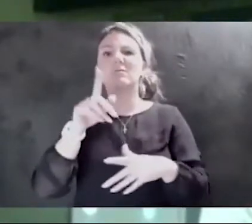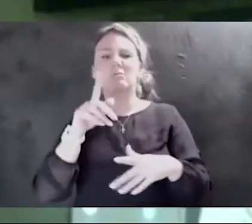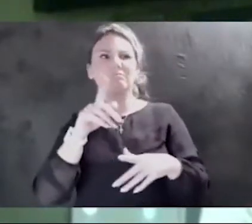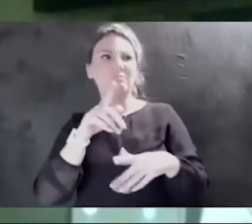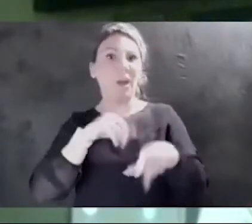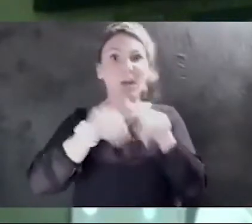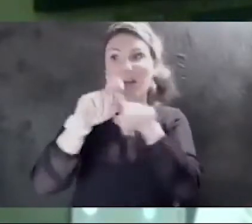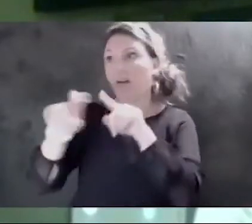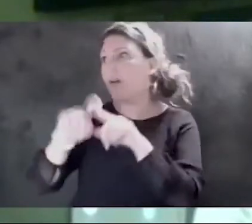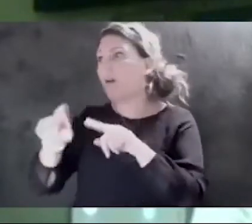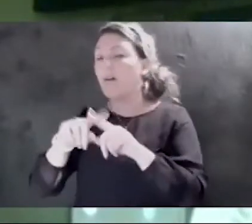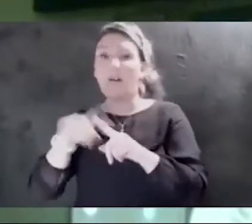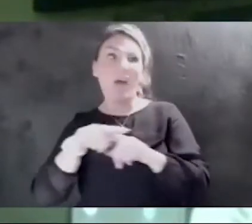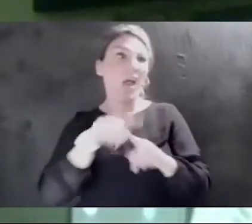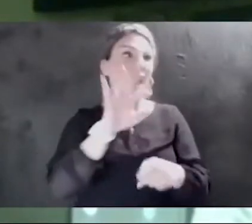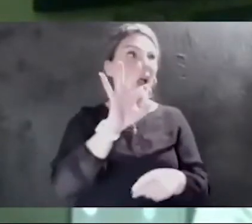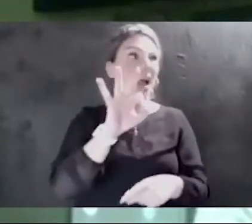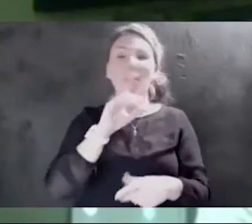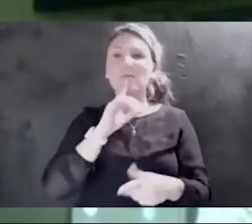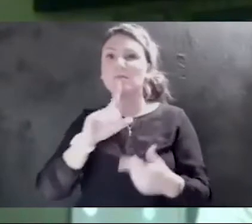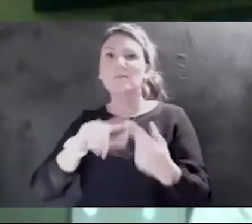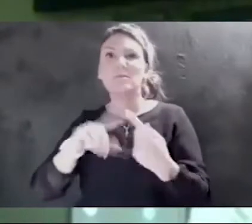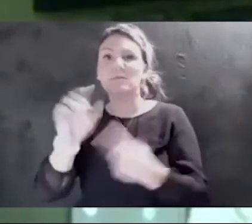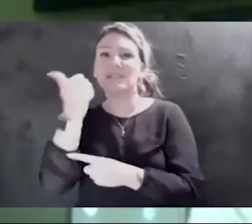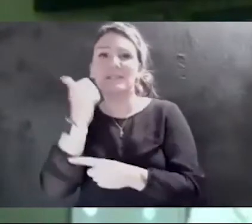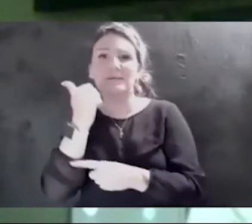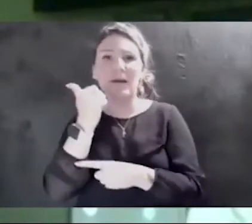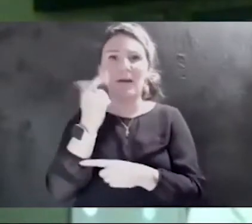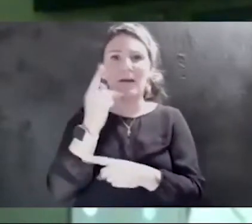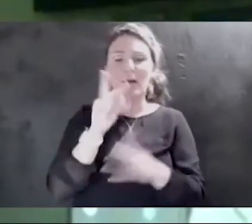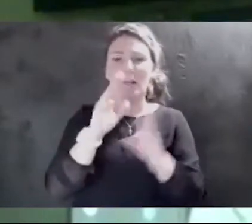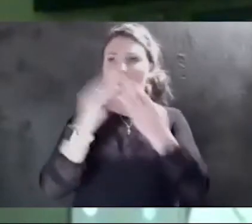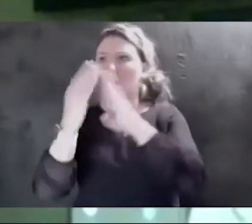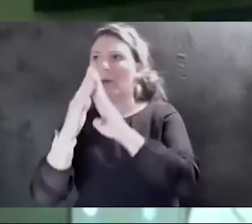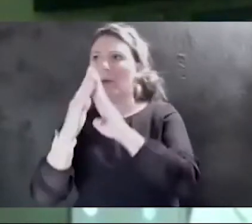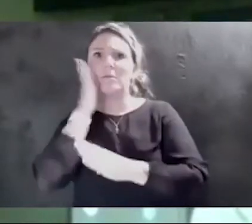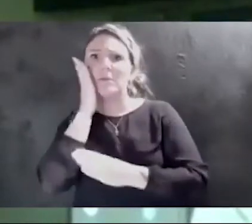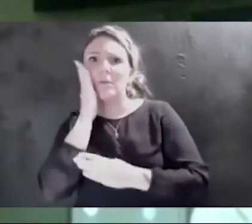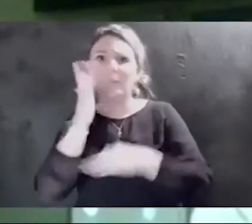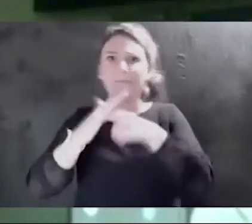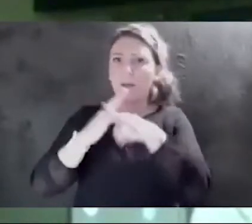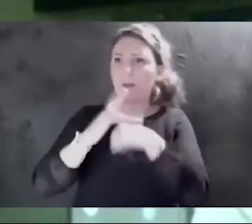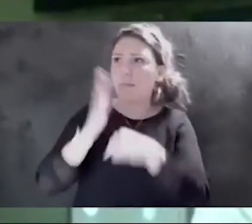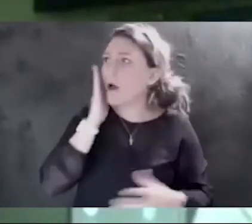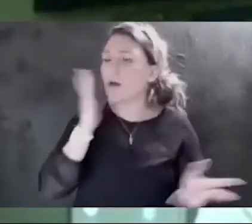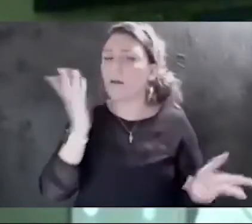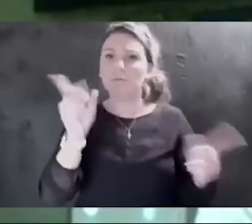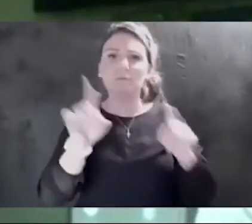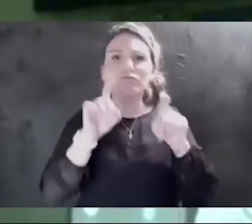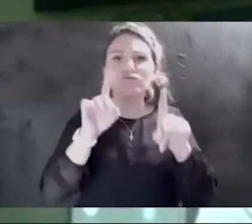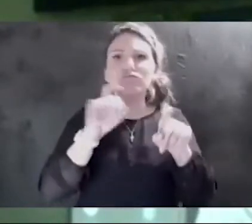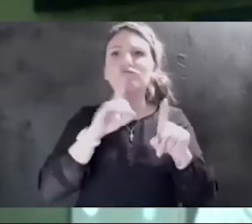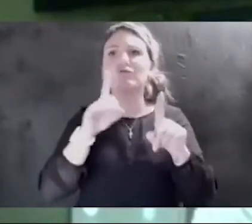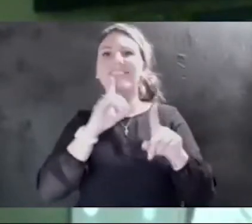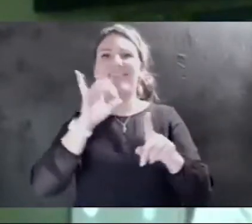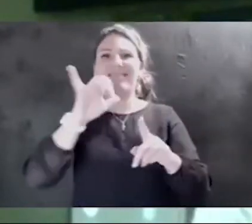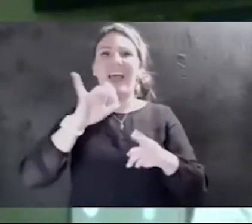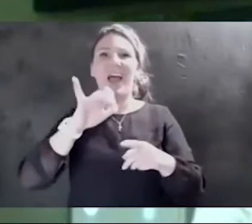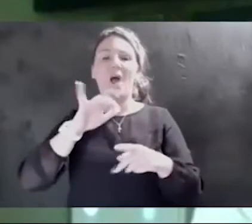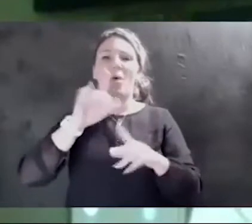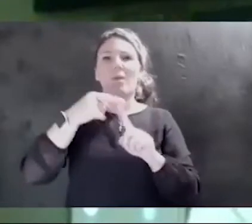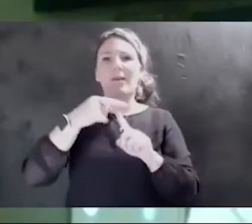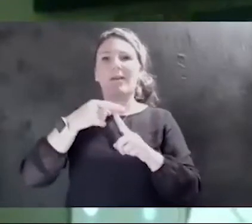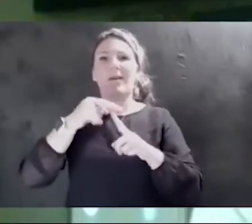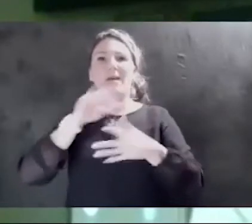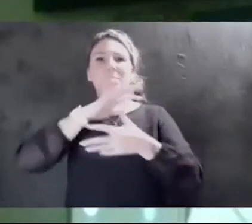available bed. And so we asked our partner to add that bed finder capability. It worked so well that